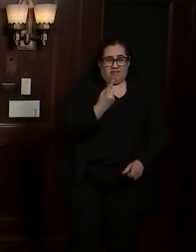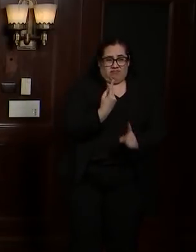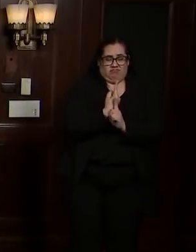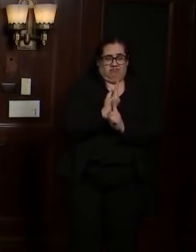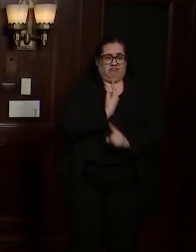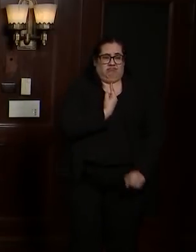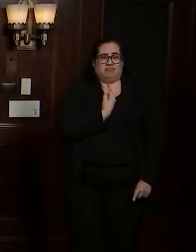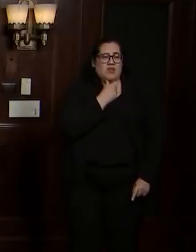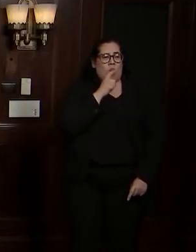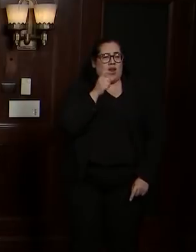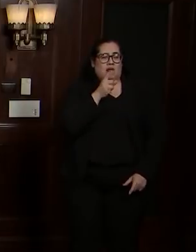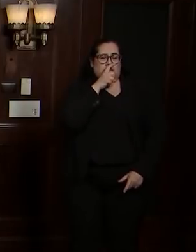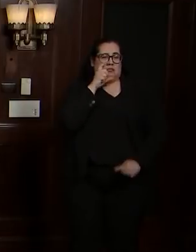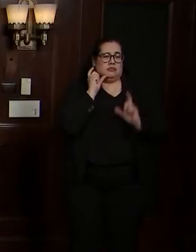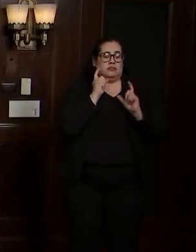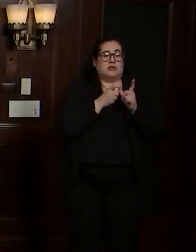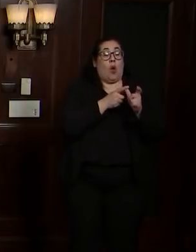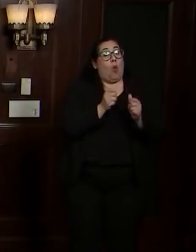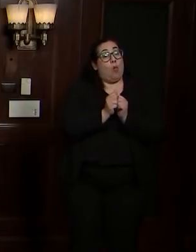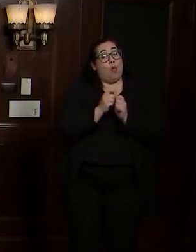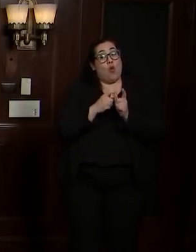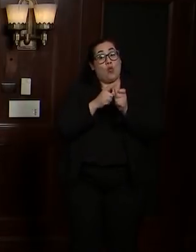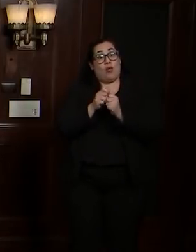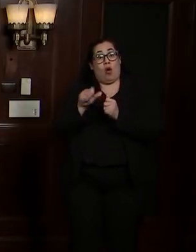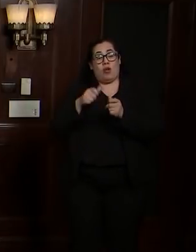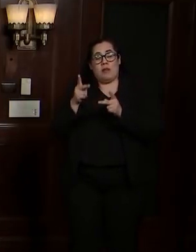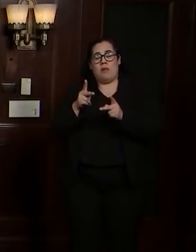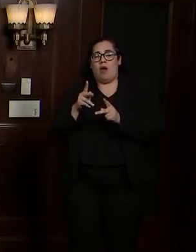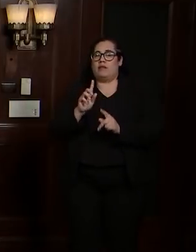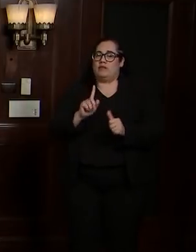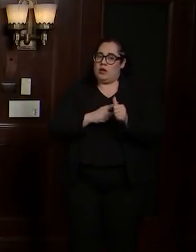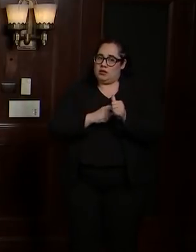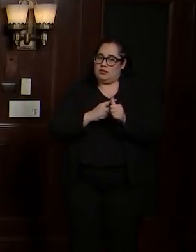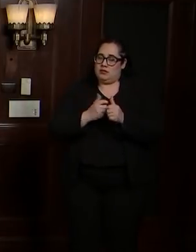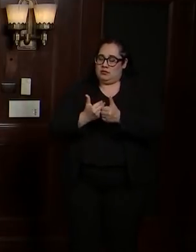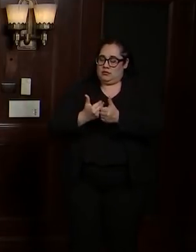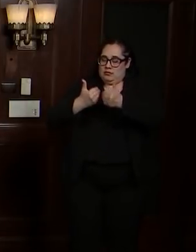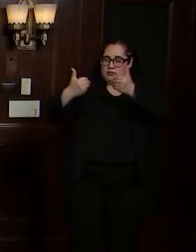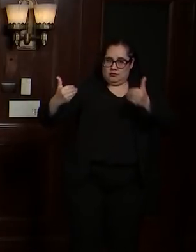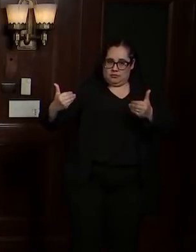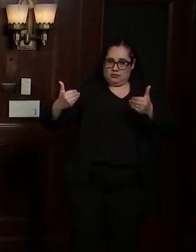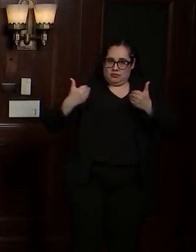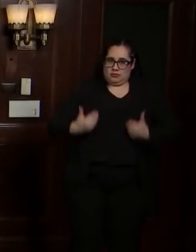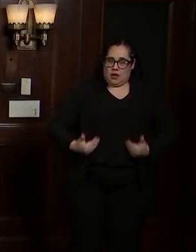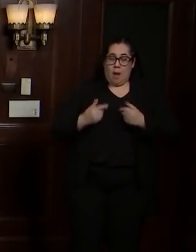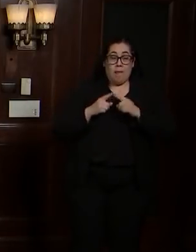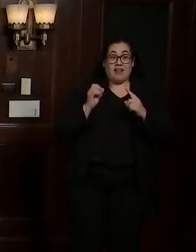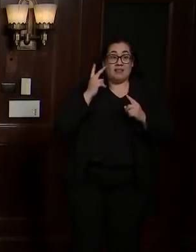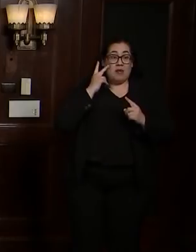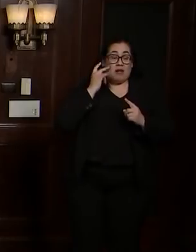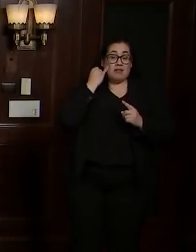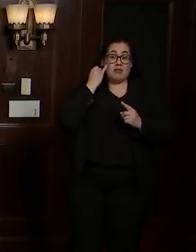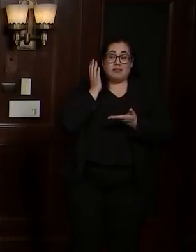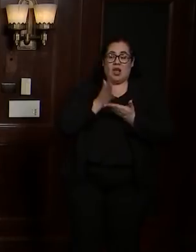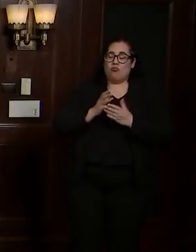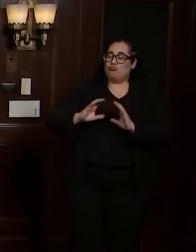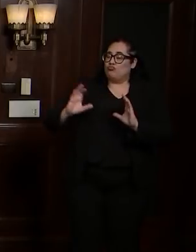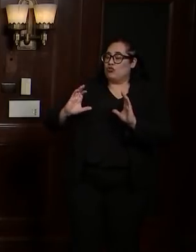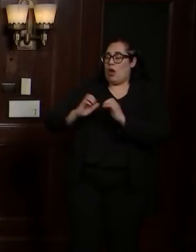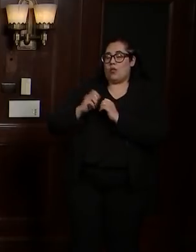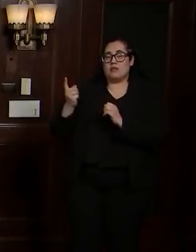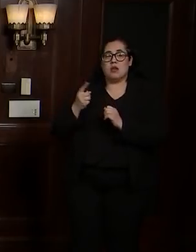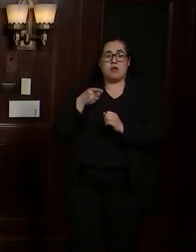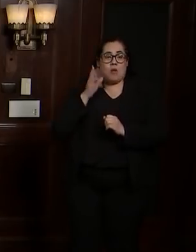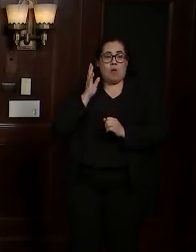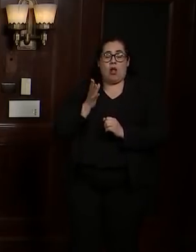for a face covering. If you're running with other people, first of all, please keep your distance. But if you're going to stop and have a chat with somebody